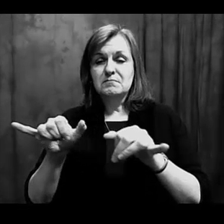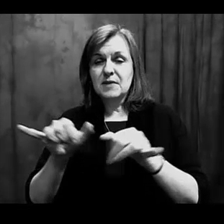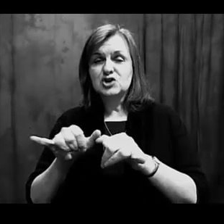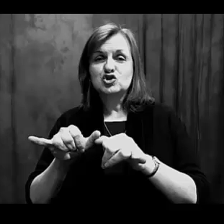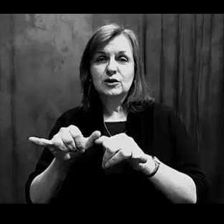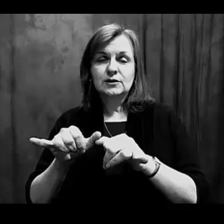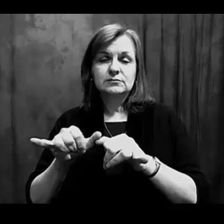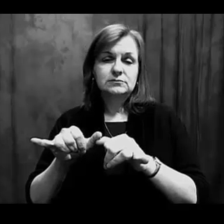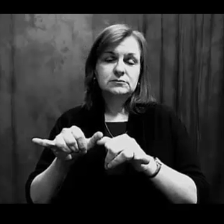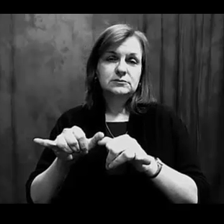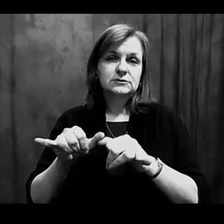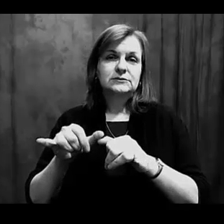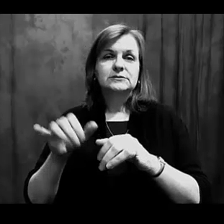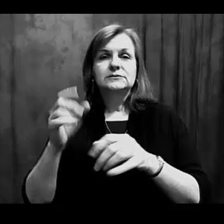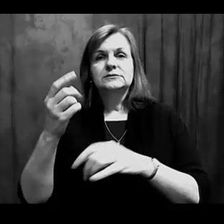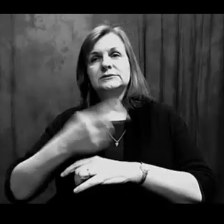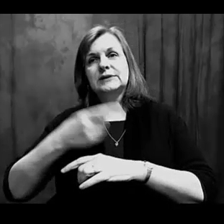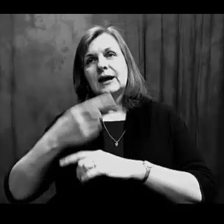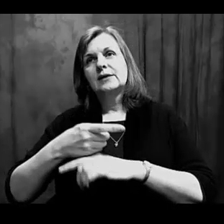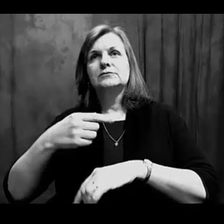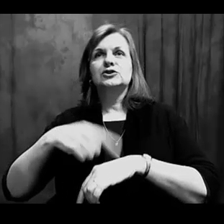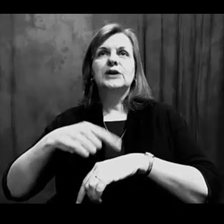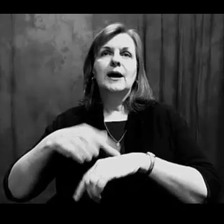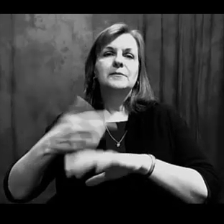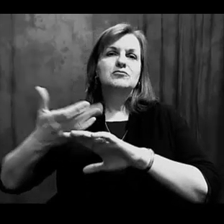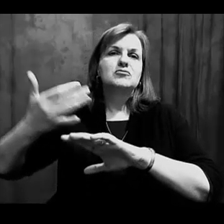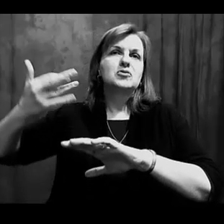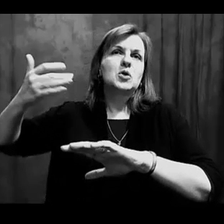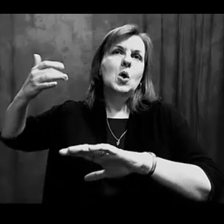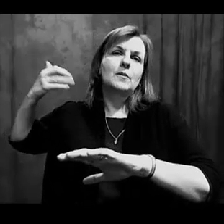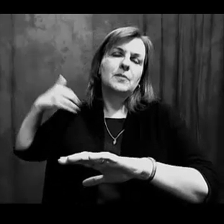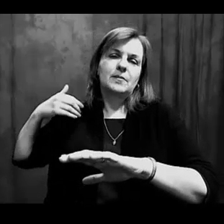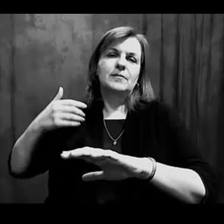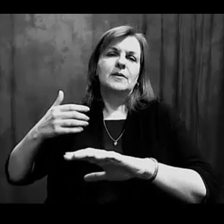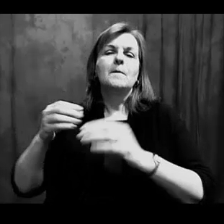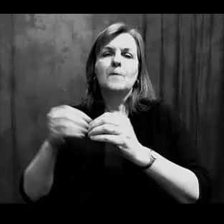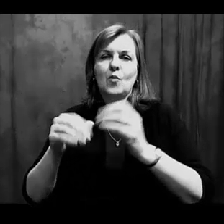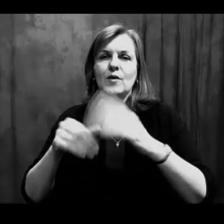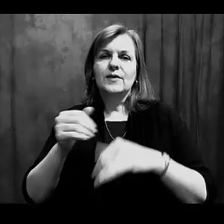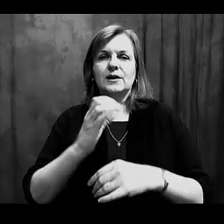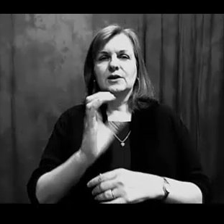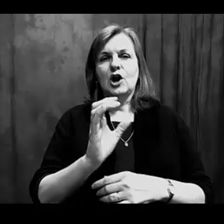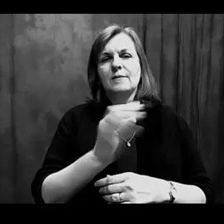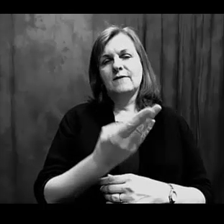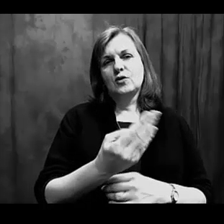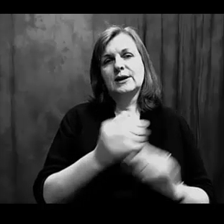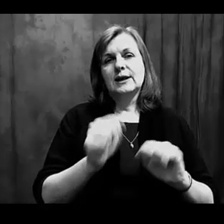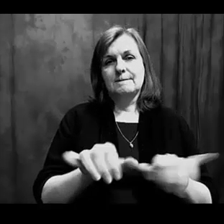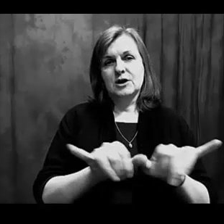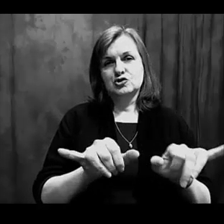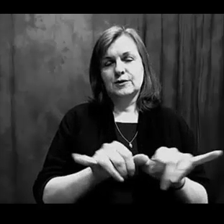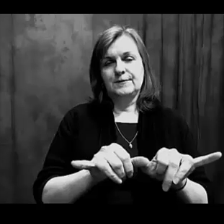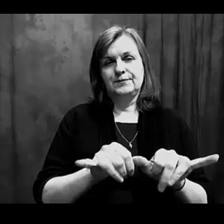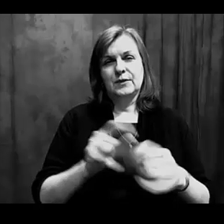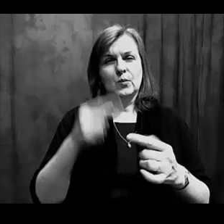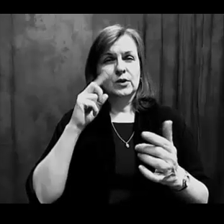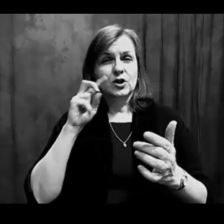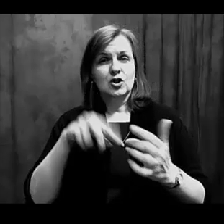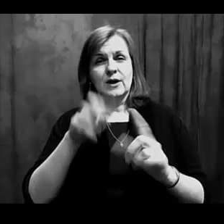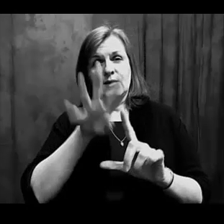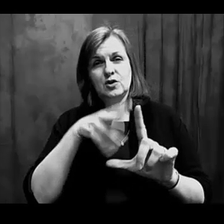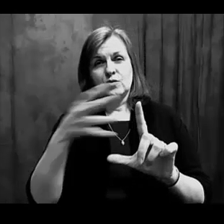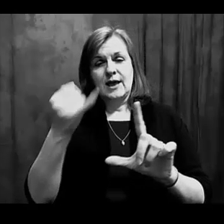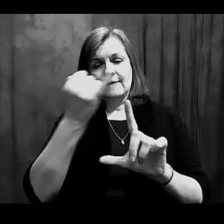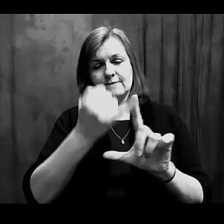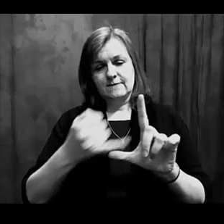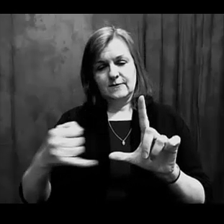more detailed dates much earlier on than anything that carbon-14 could possibly do for us.